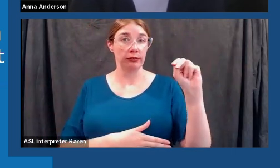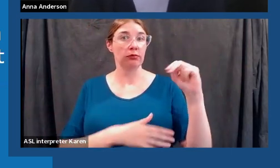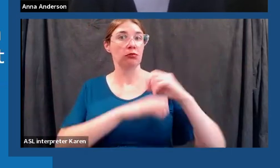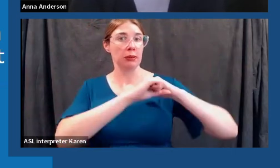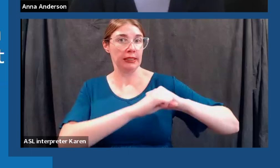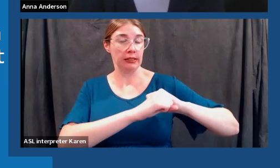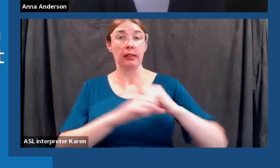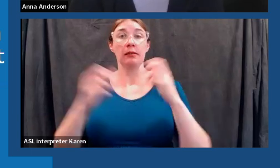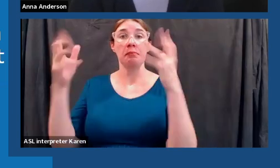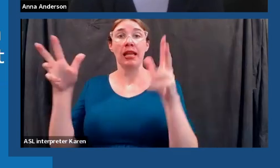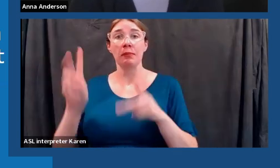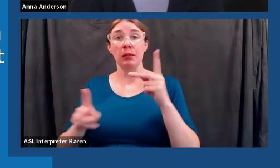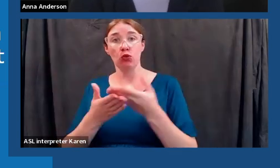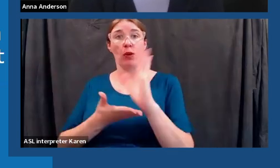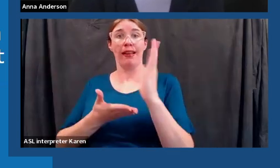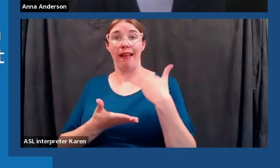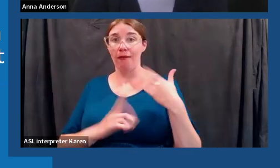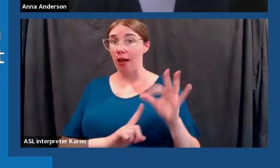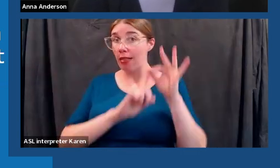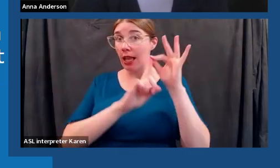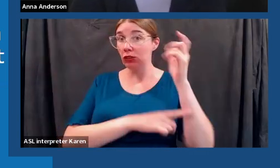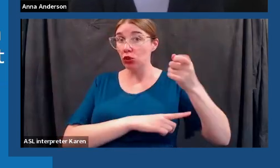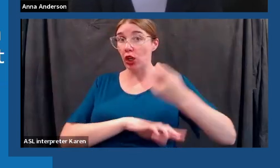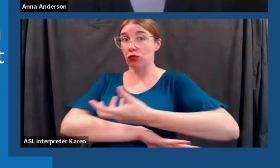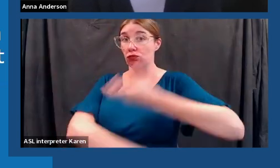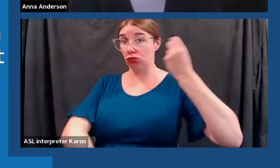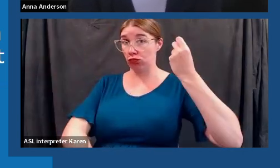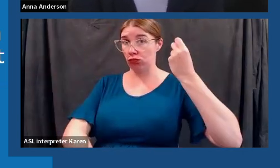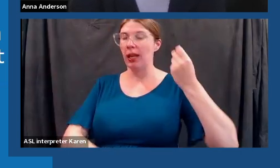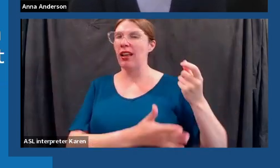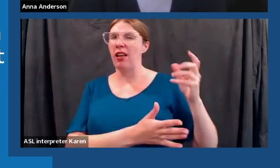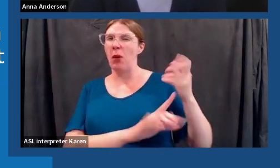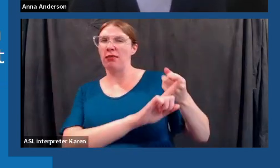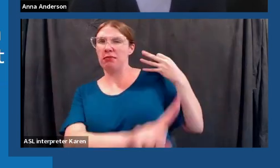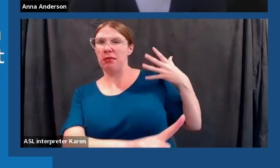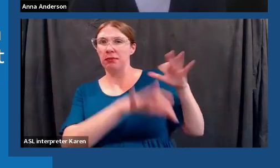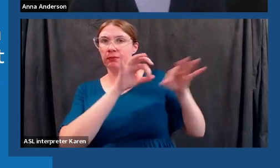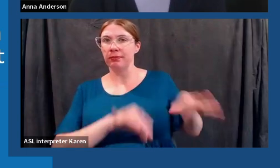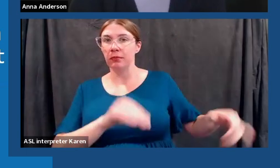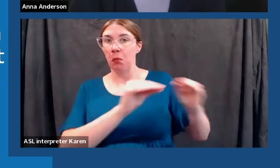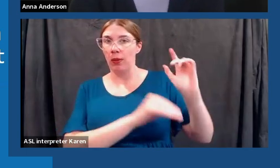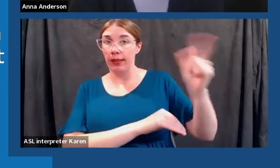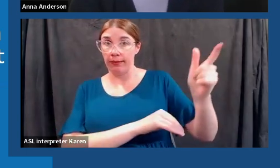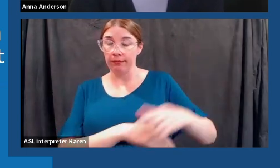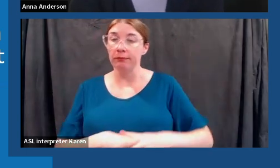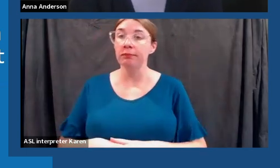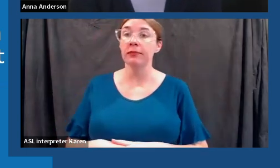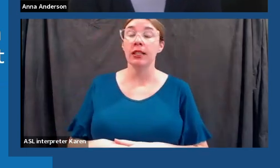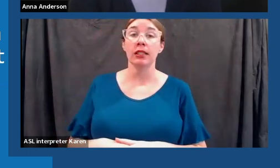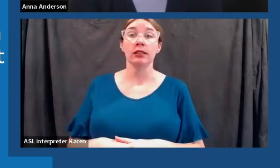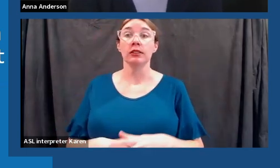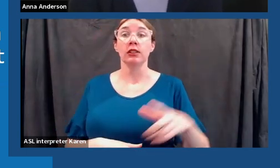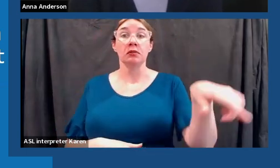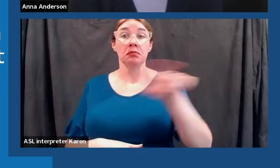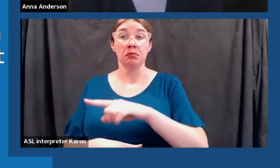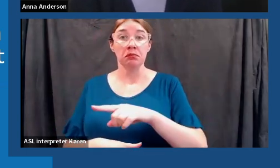it's expressly taken away by a judge, and we will get to that later in the presentation. It's a chance to choose decision makers